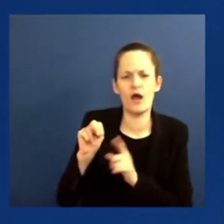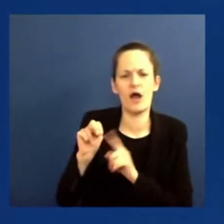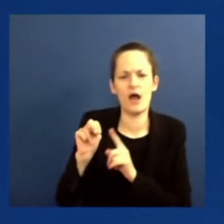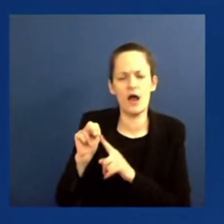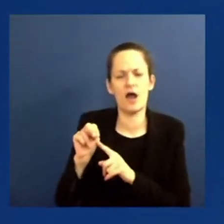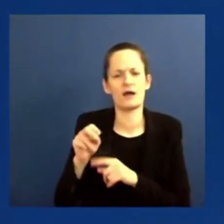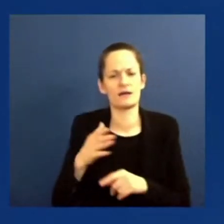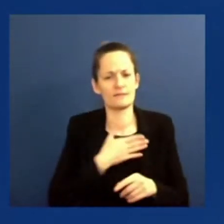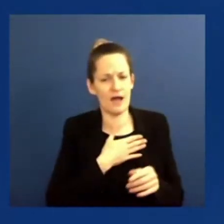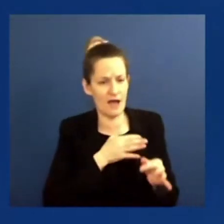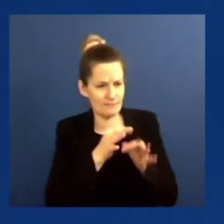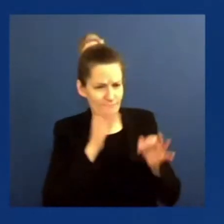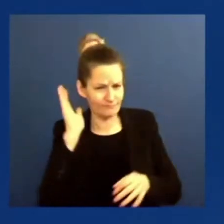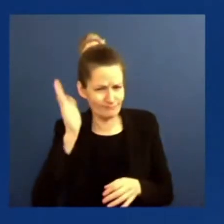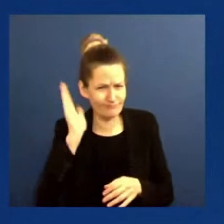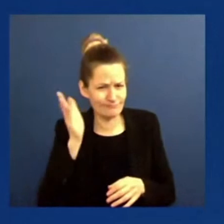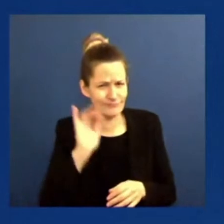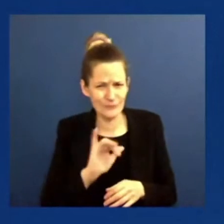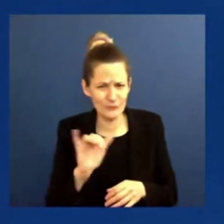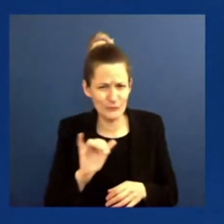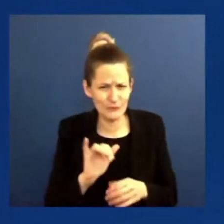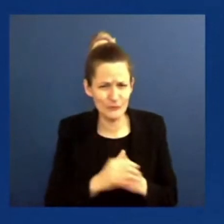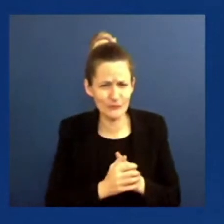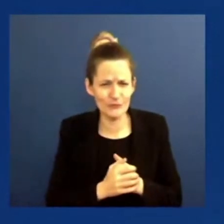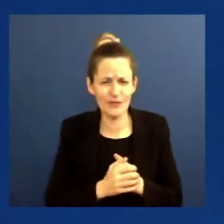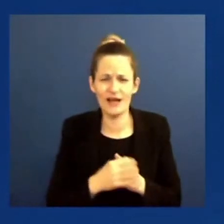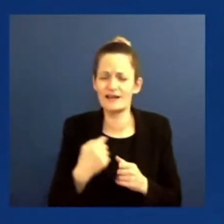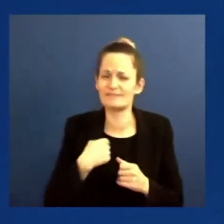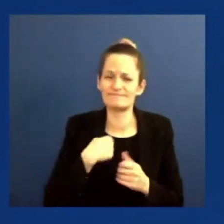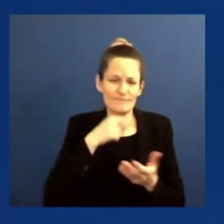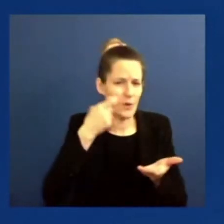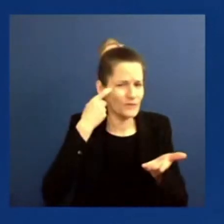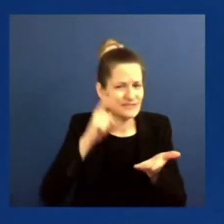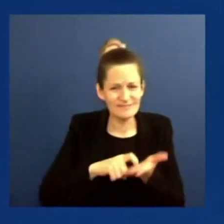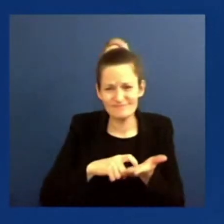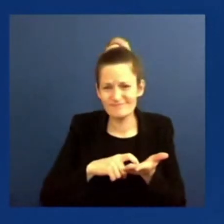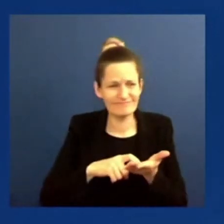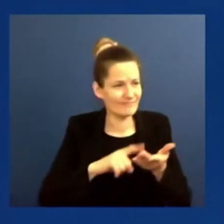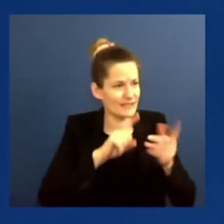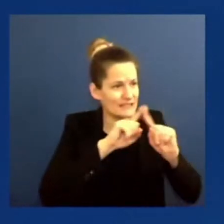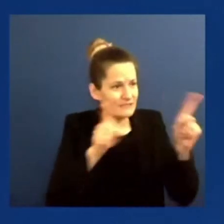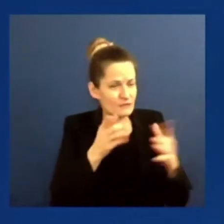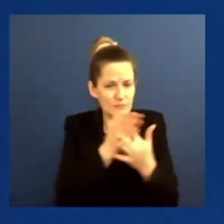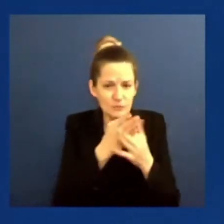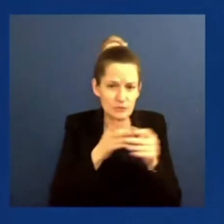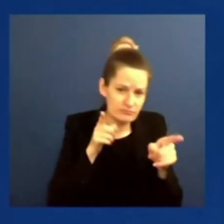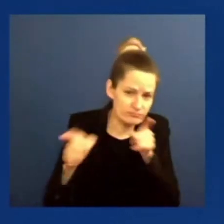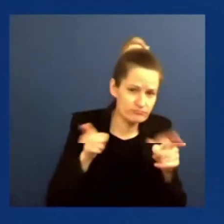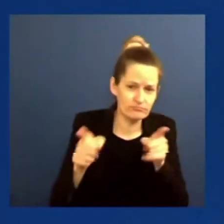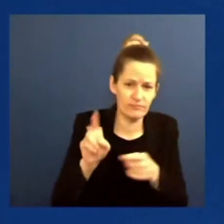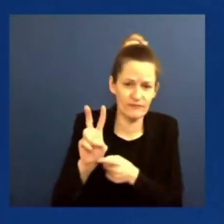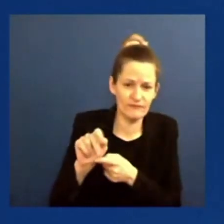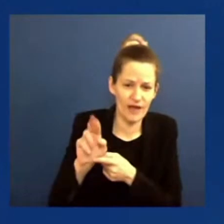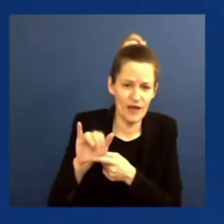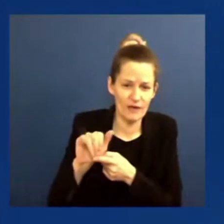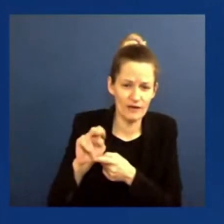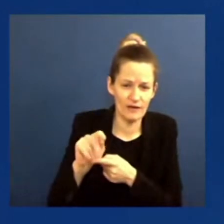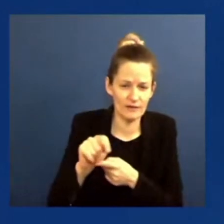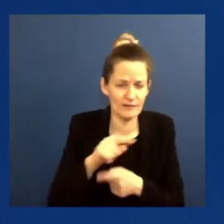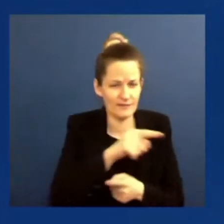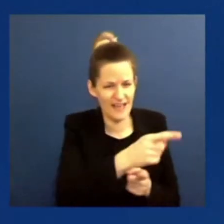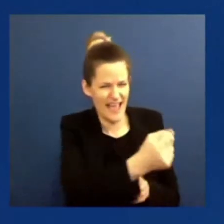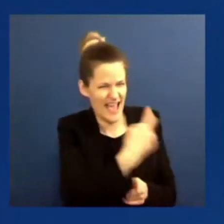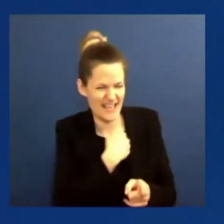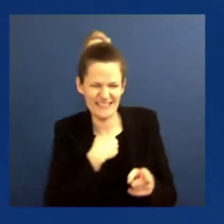presentation. I don't see any fundamental differences there, but I think the bottom line, because people keep asking this question, this